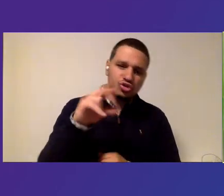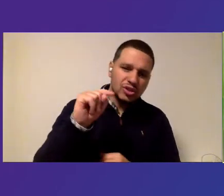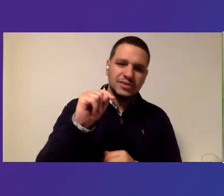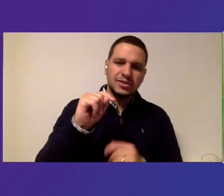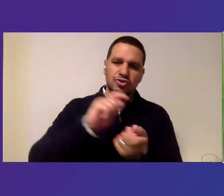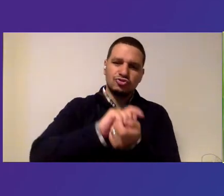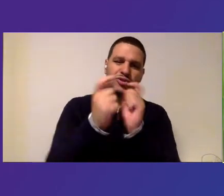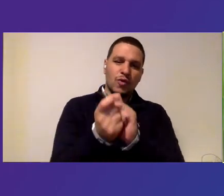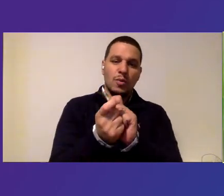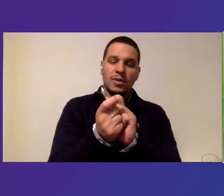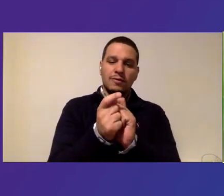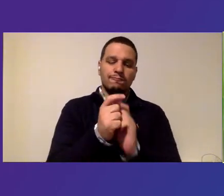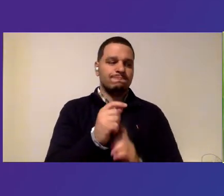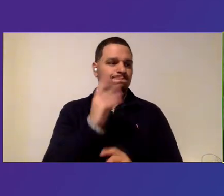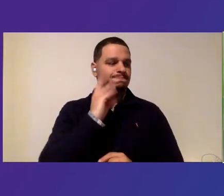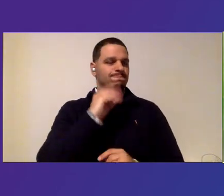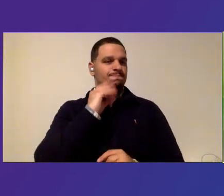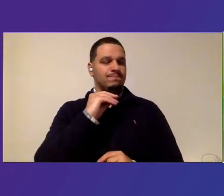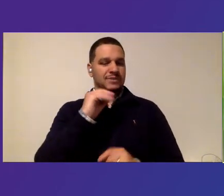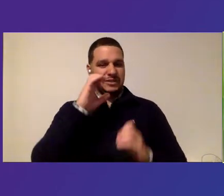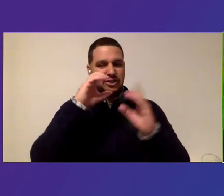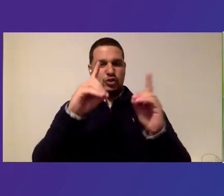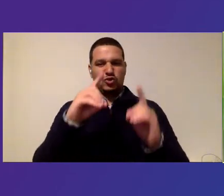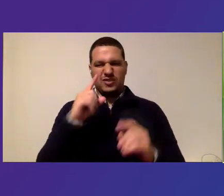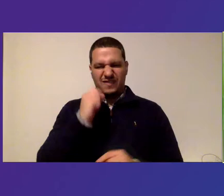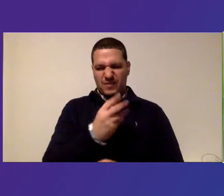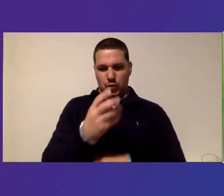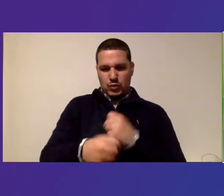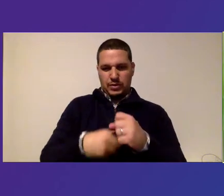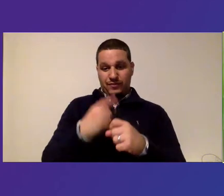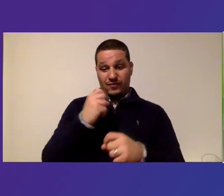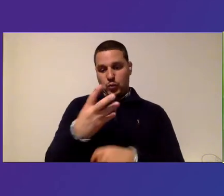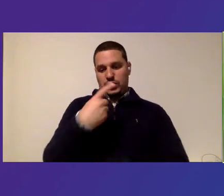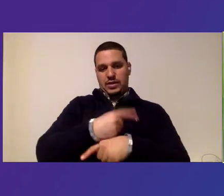and educational experience in the next few days.